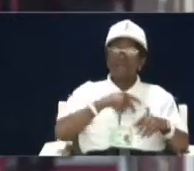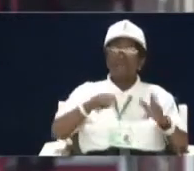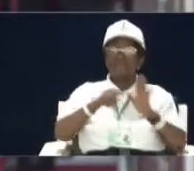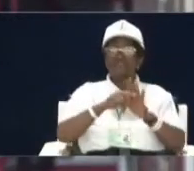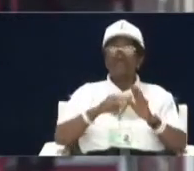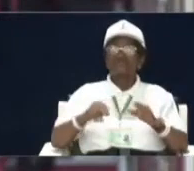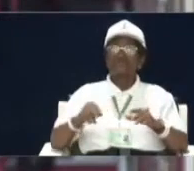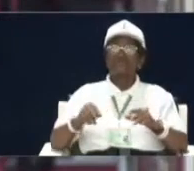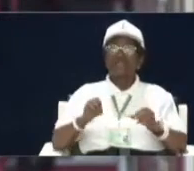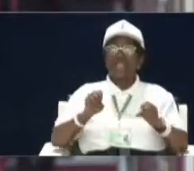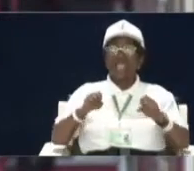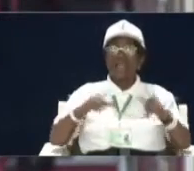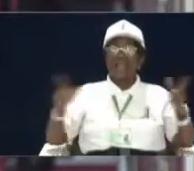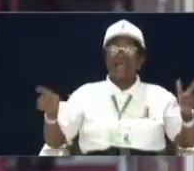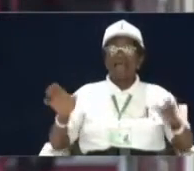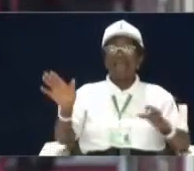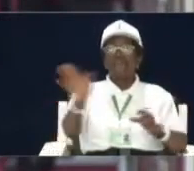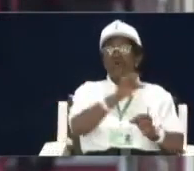Enlarge your faith.